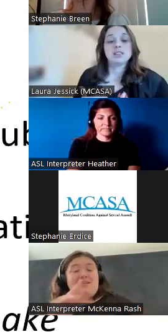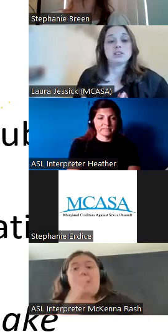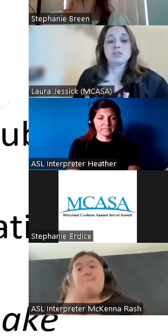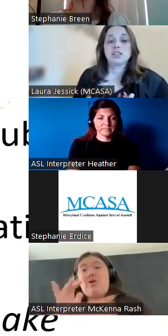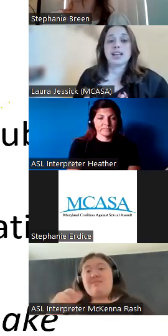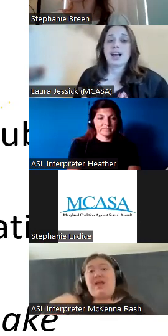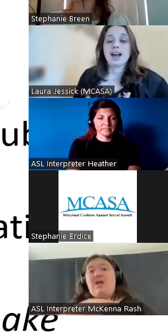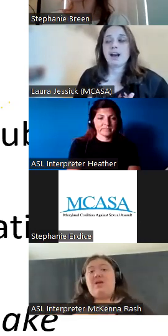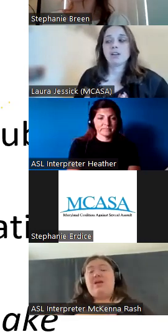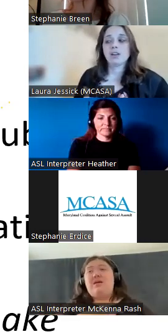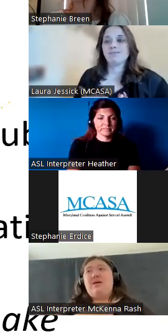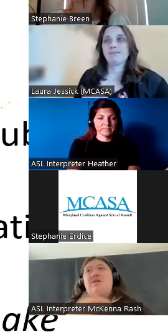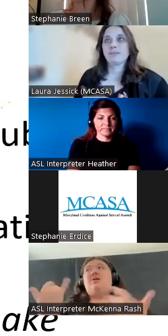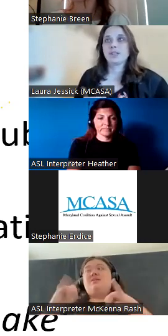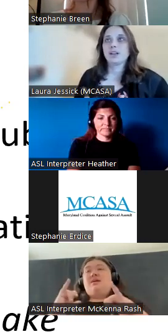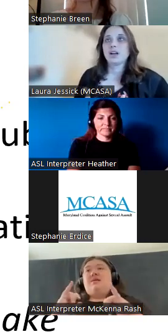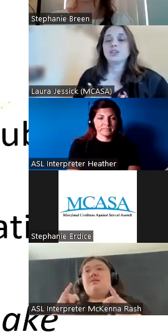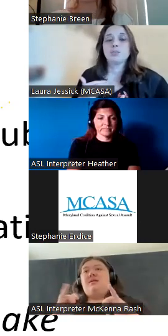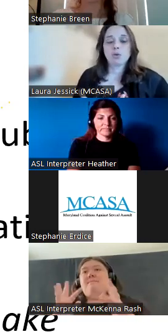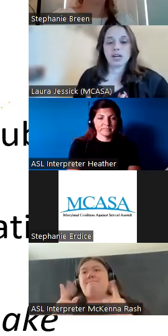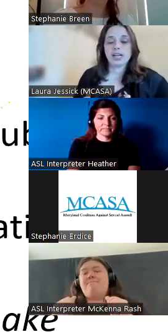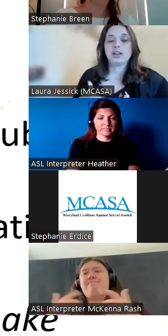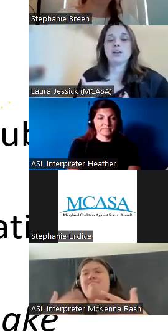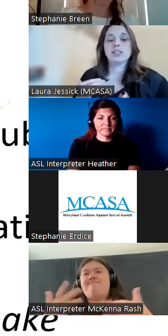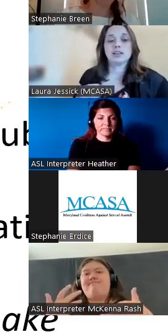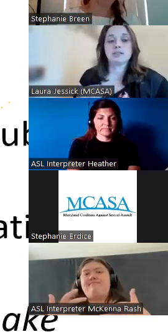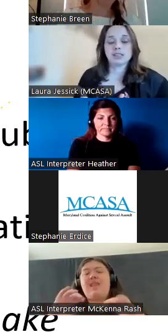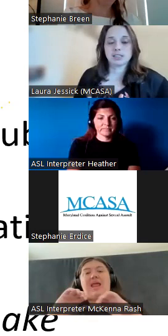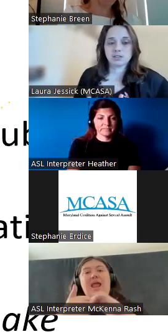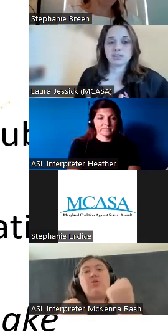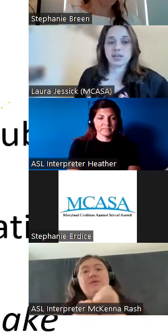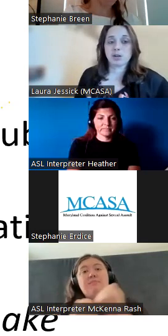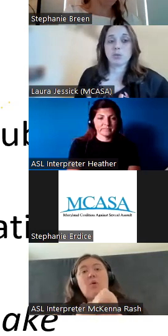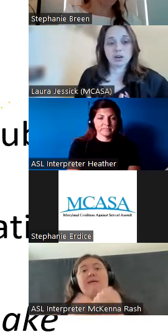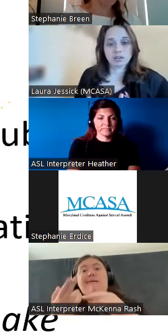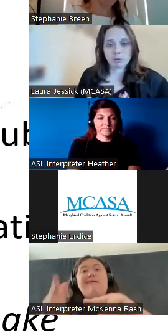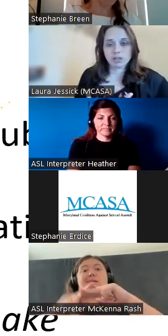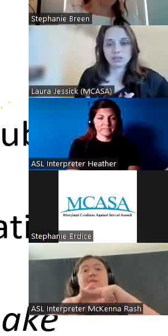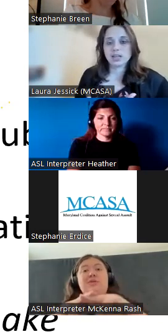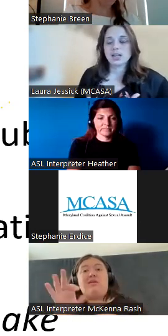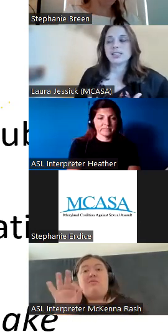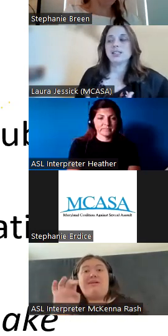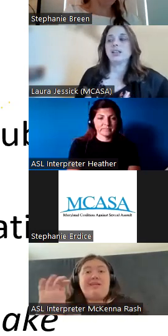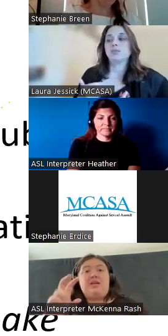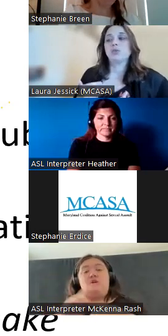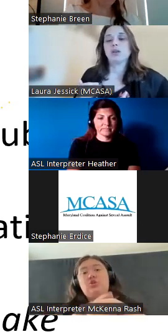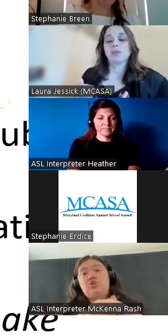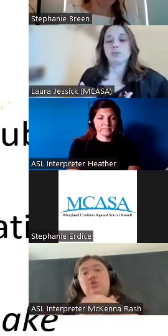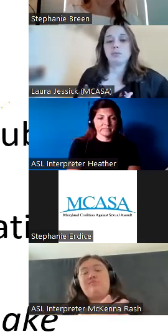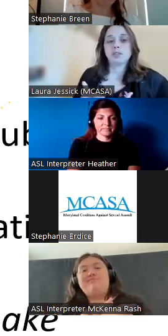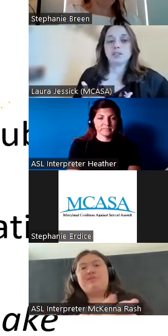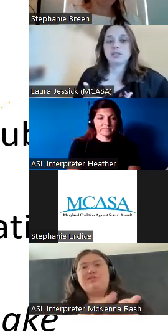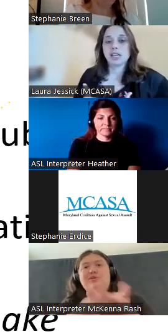the committee is also looking at how to support an increase in forensic nurse examiner workforce to